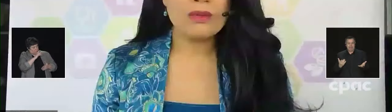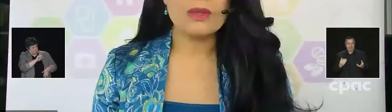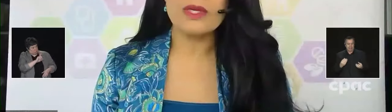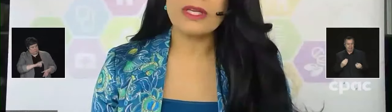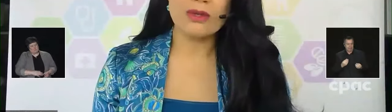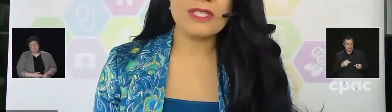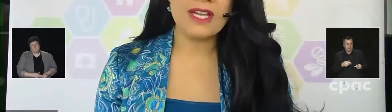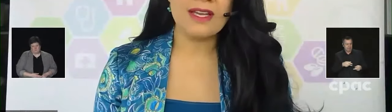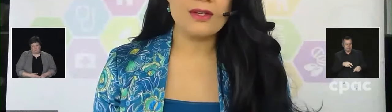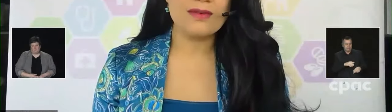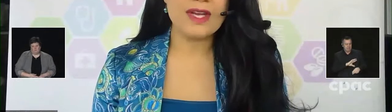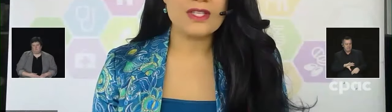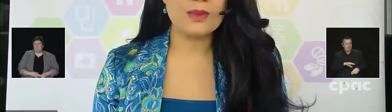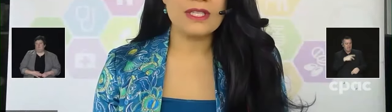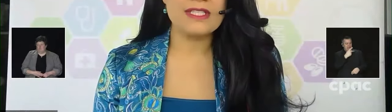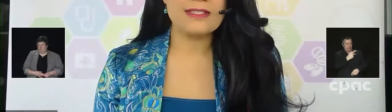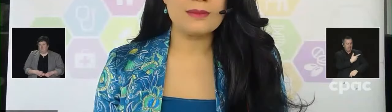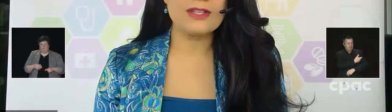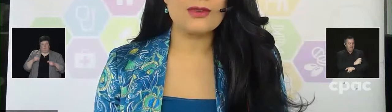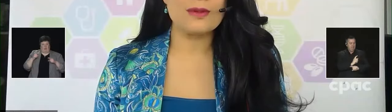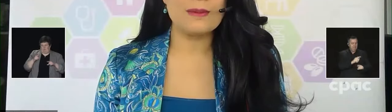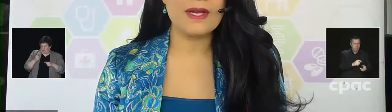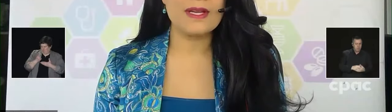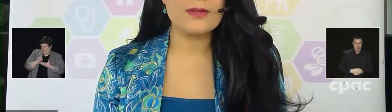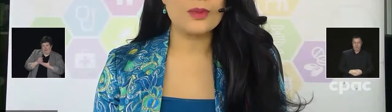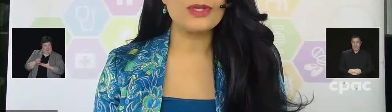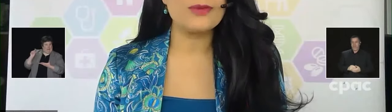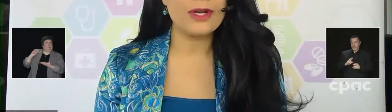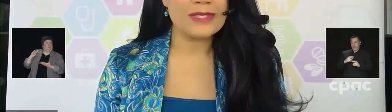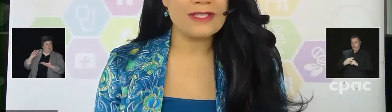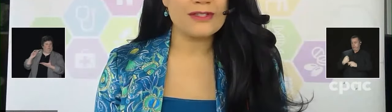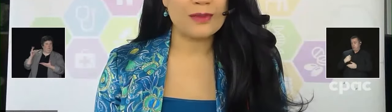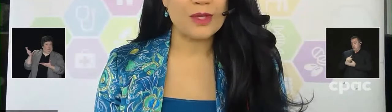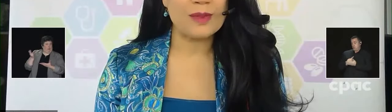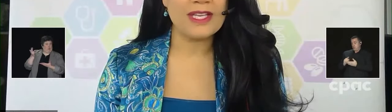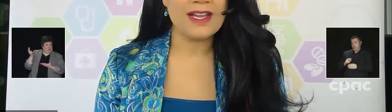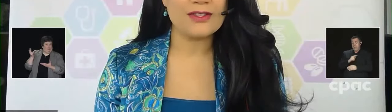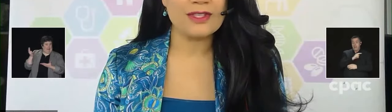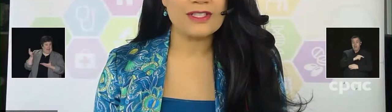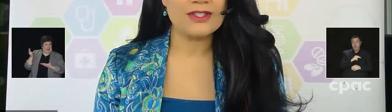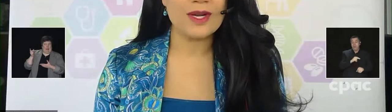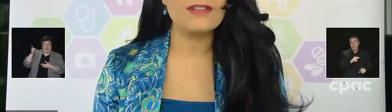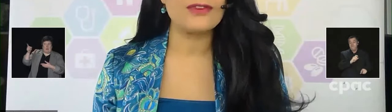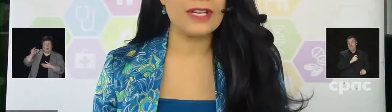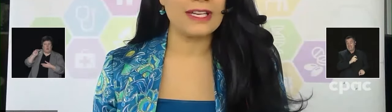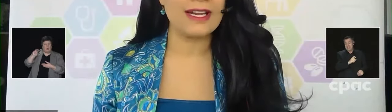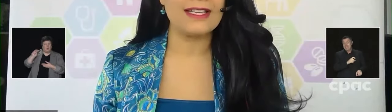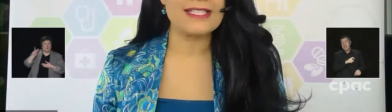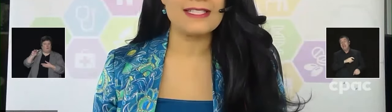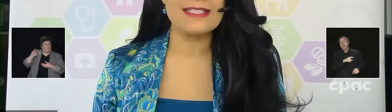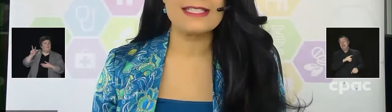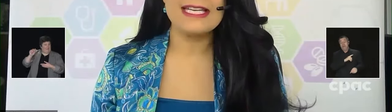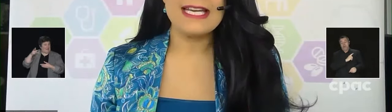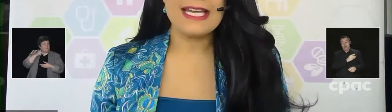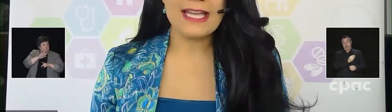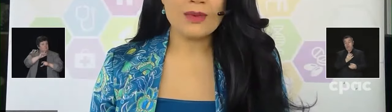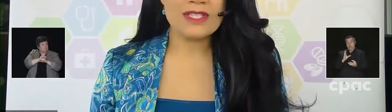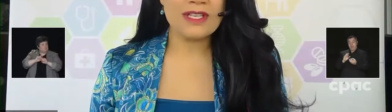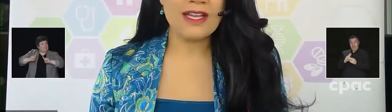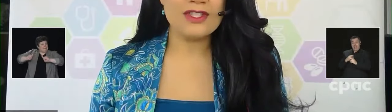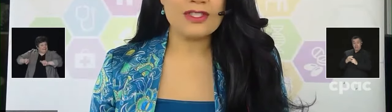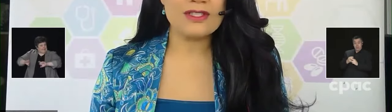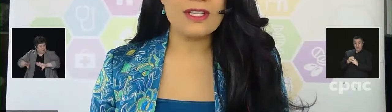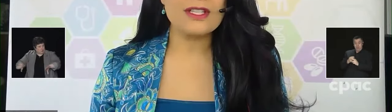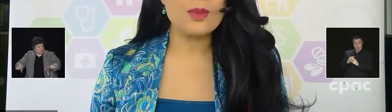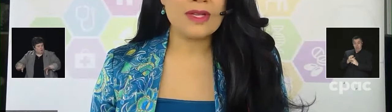Right, so a week ago today, Novavax released some interim preliminary results from their pediatrics trial in adolescents,